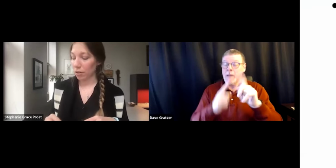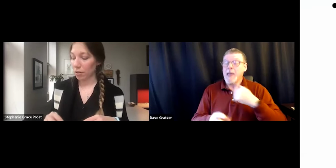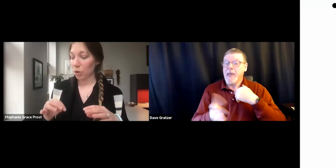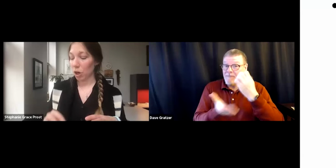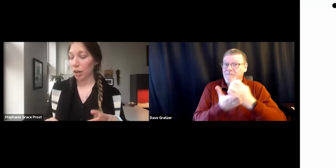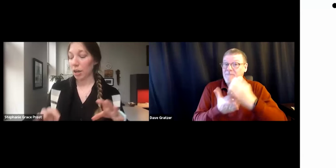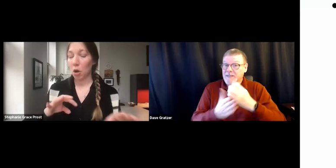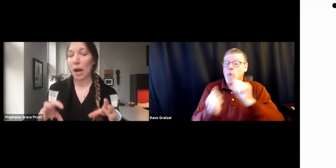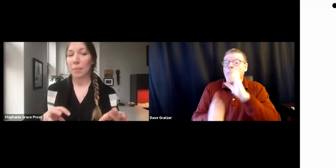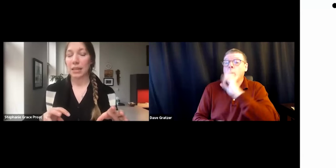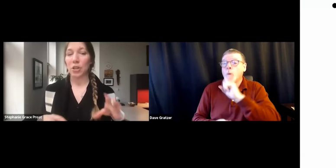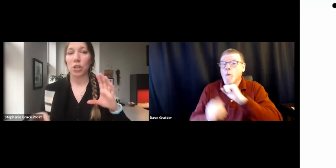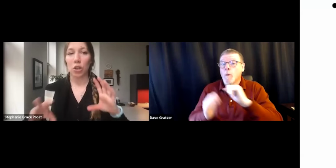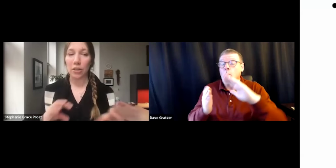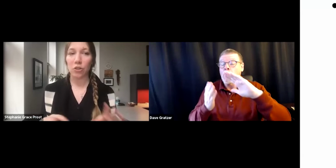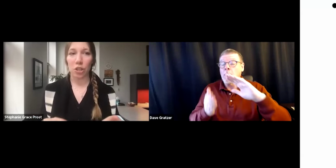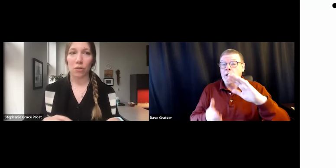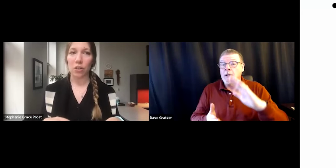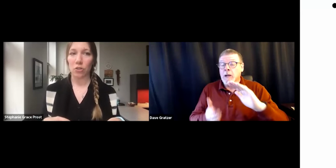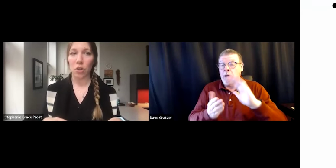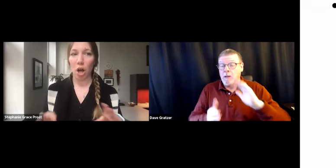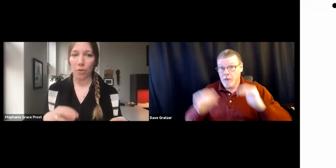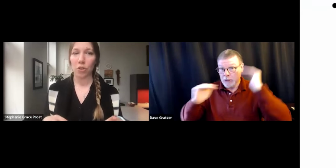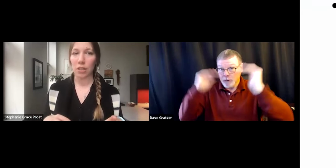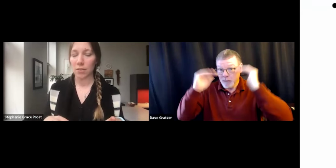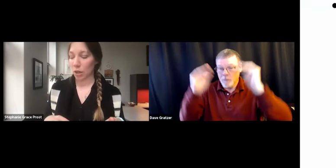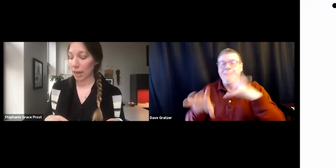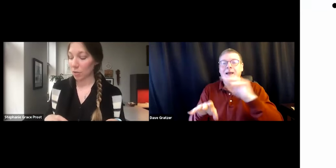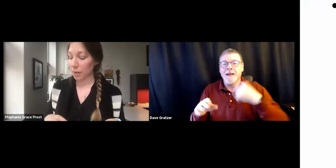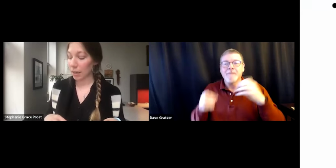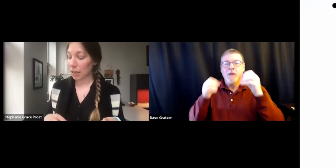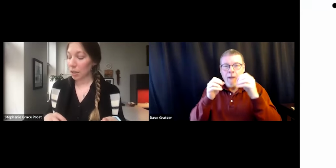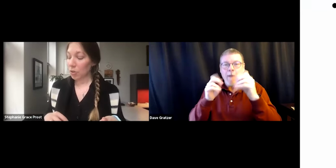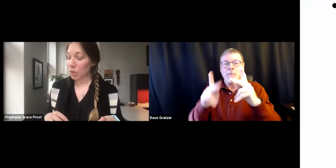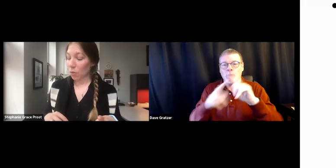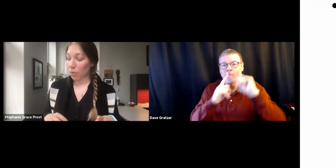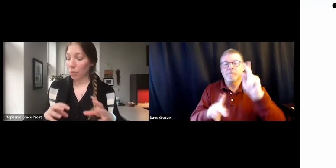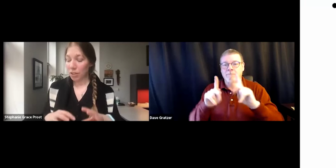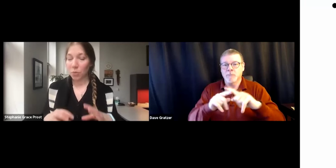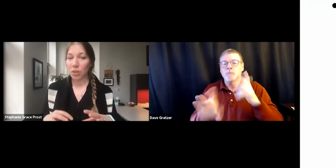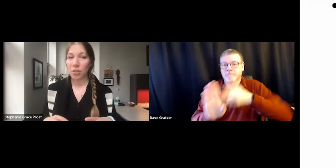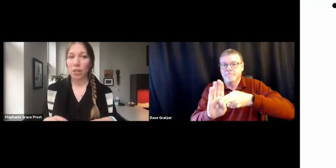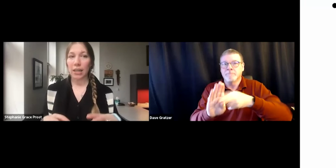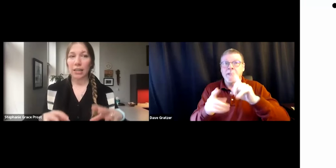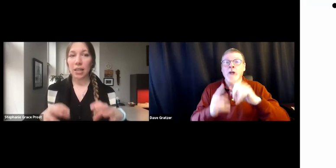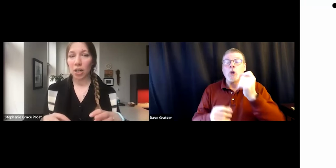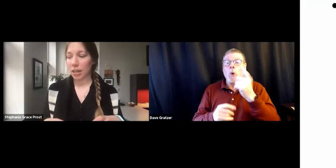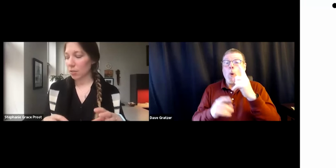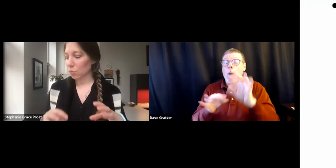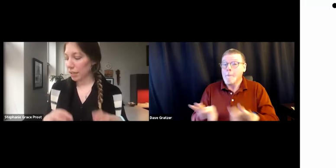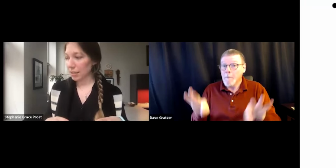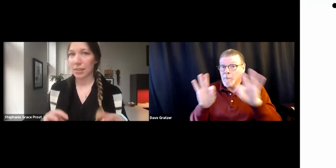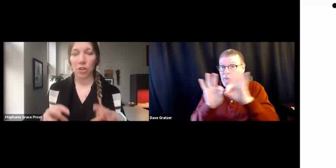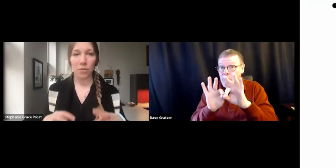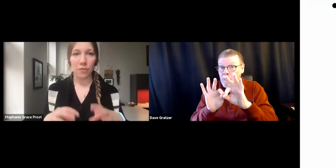older adults regarding cohabitation or intergenerational opportunities for engagement. So the principal concern again here